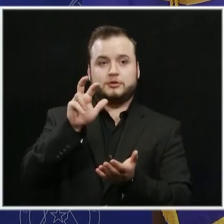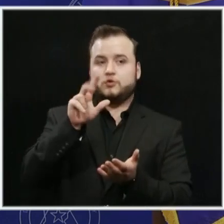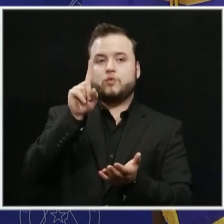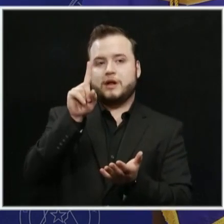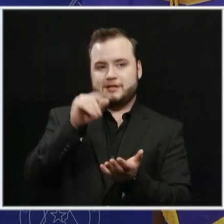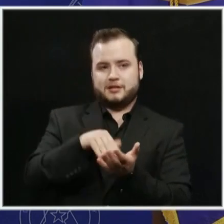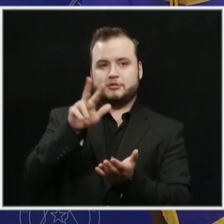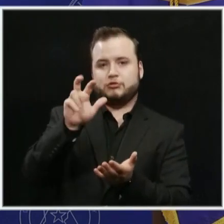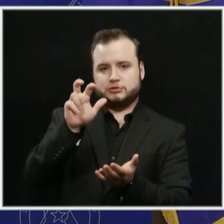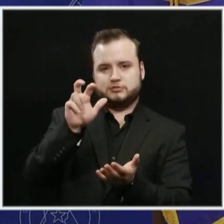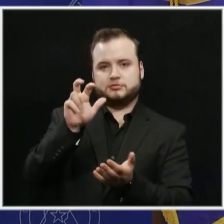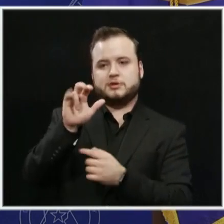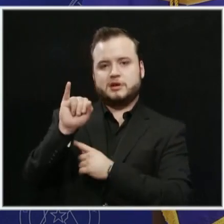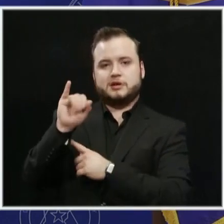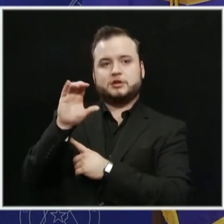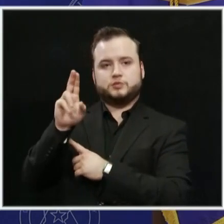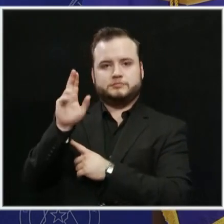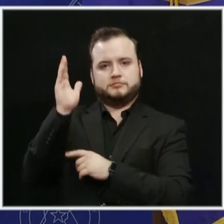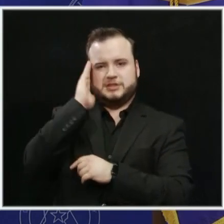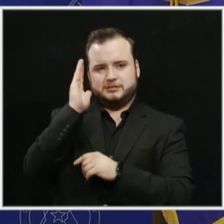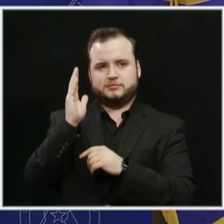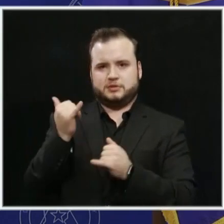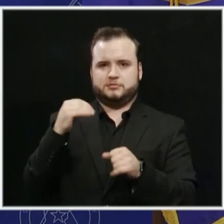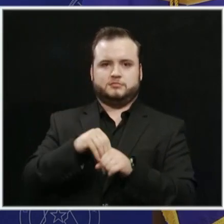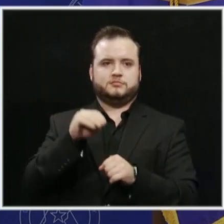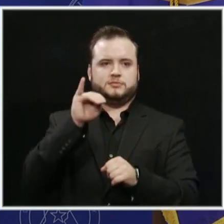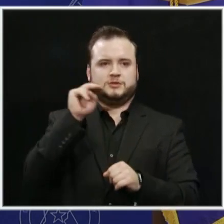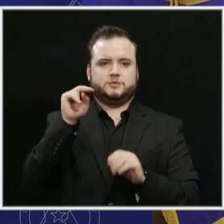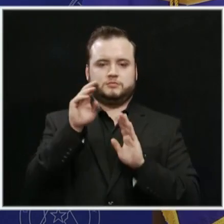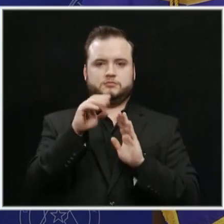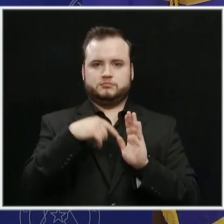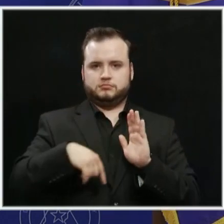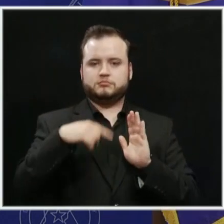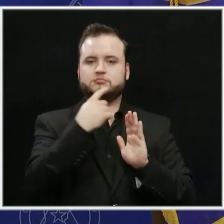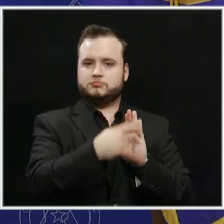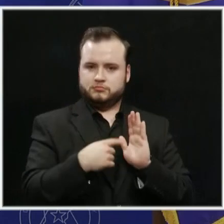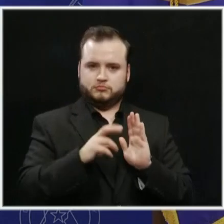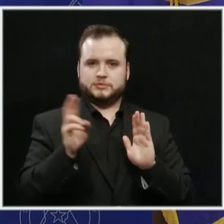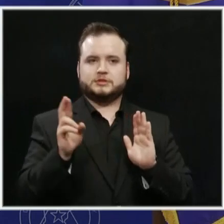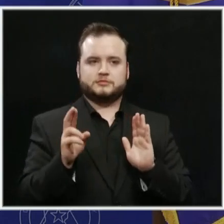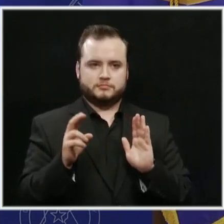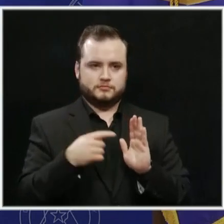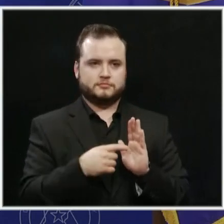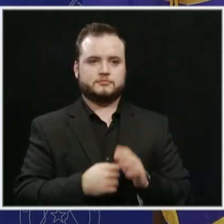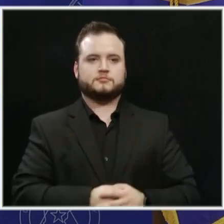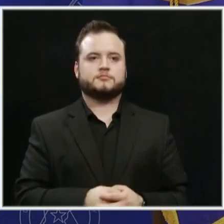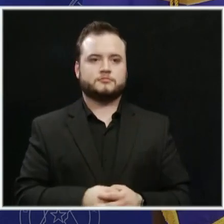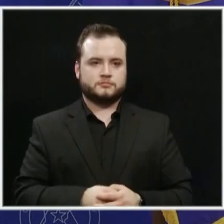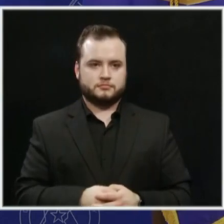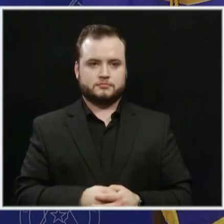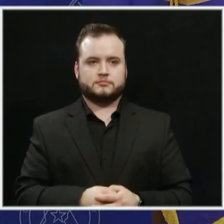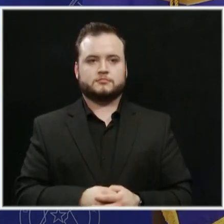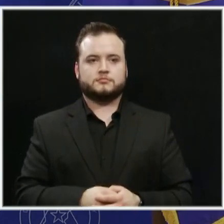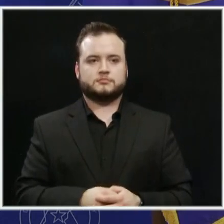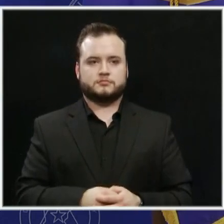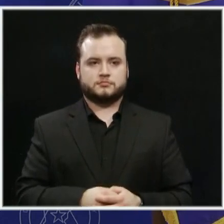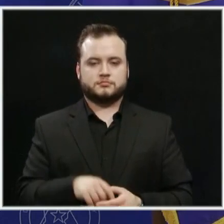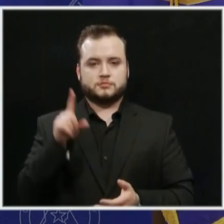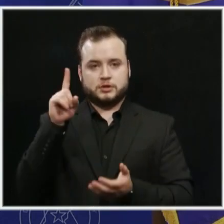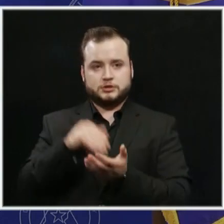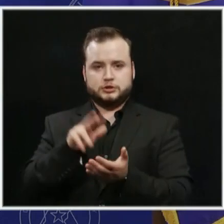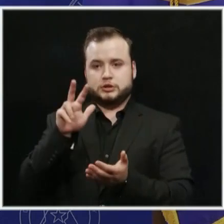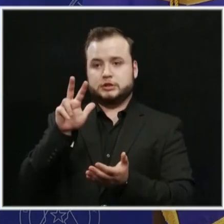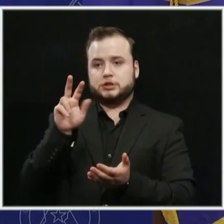that. We also have about 2,282 ventilators between our usual ventilators, anesthesia machines,